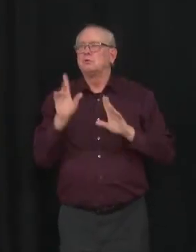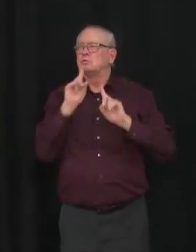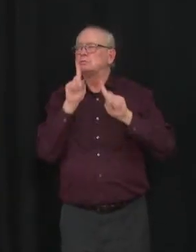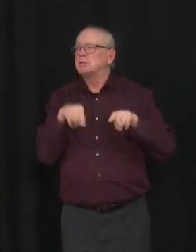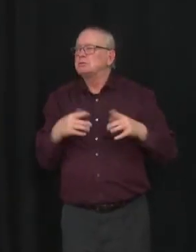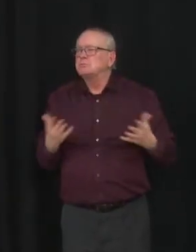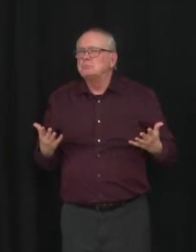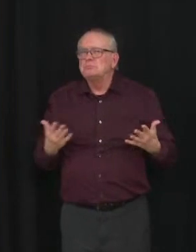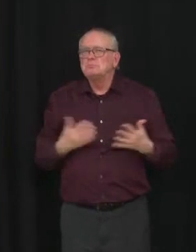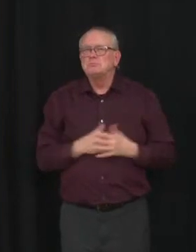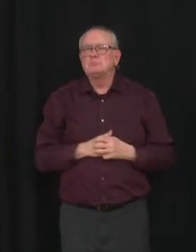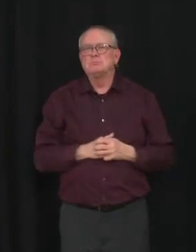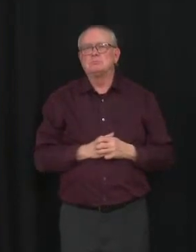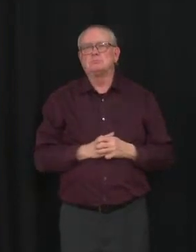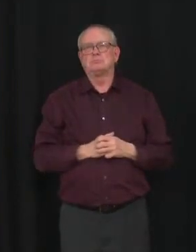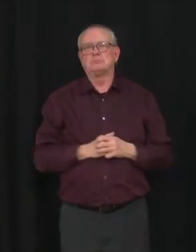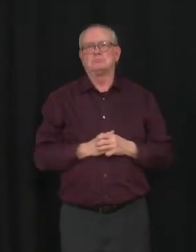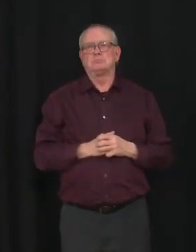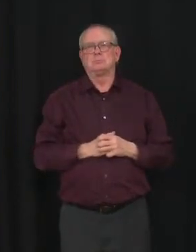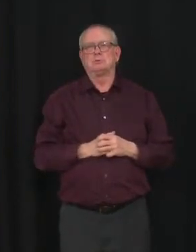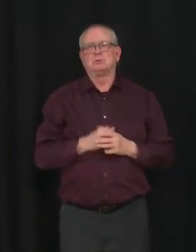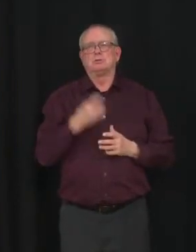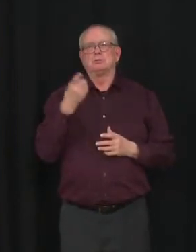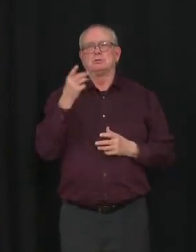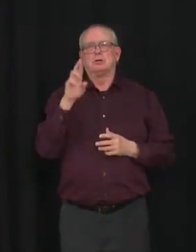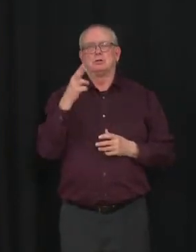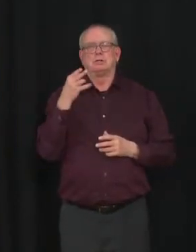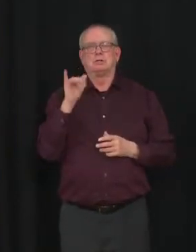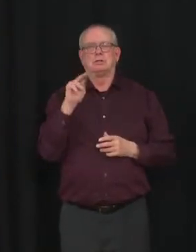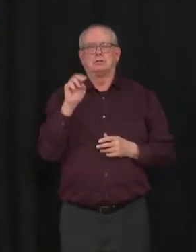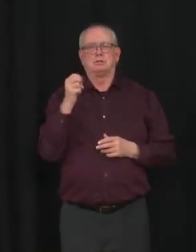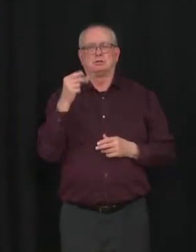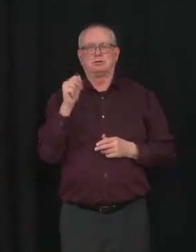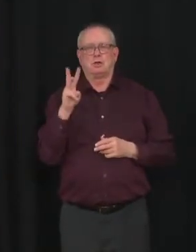Dr. Hinshaw, please go first.